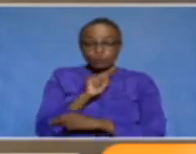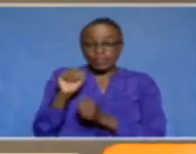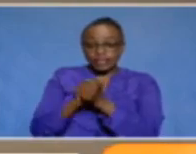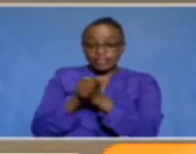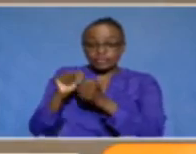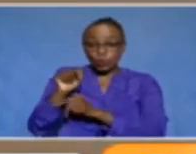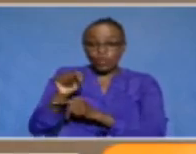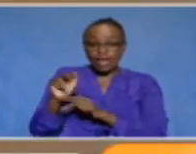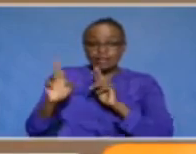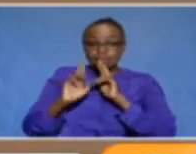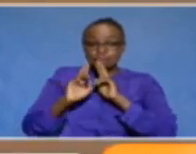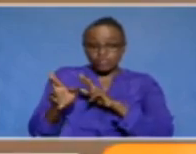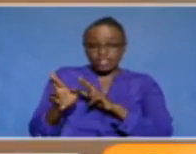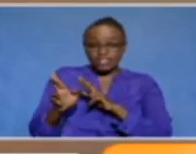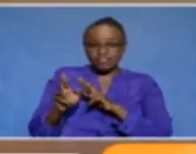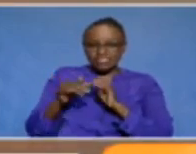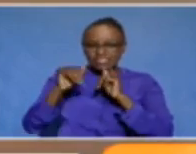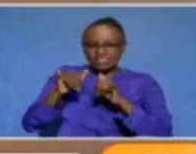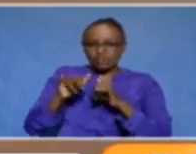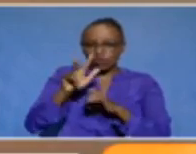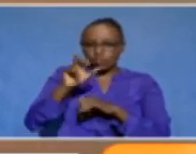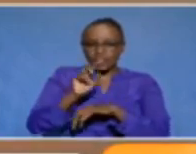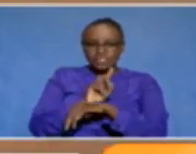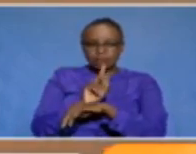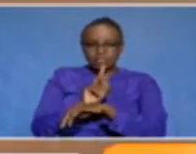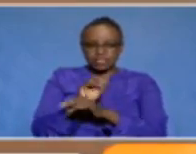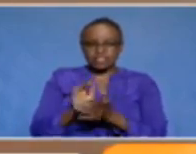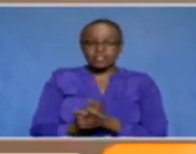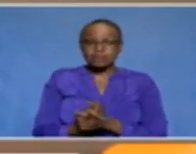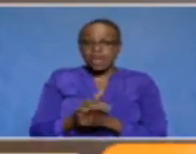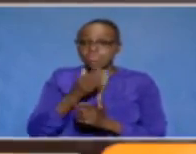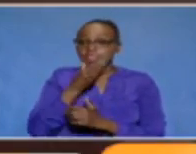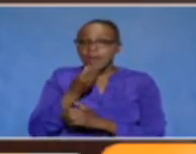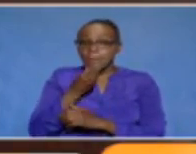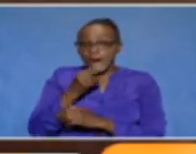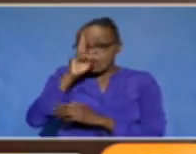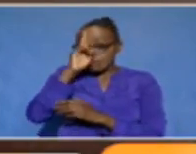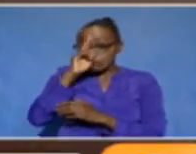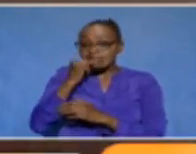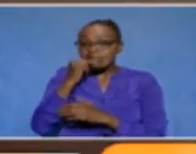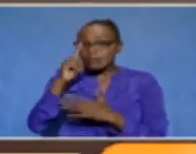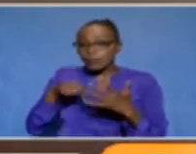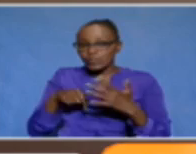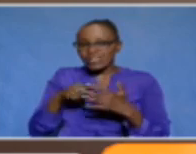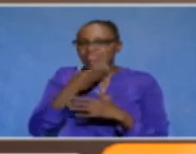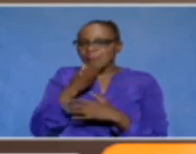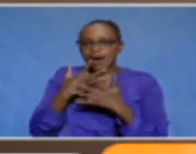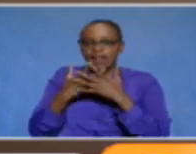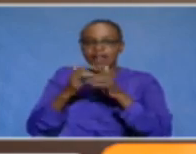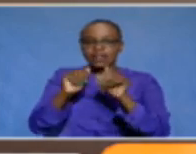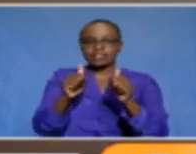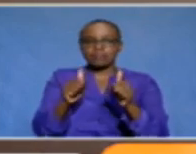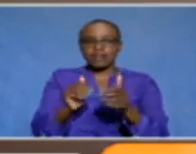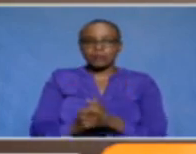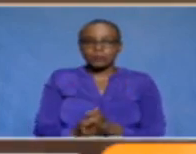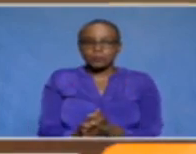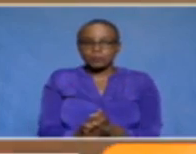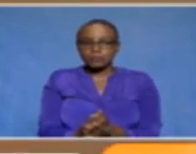destruction reportedly lasted for 30 minutes. The man, police say, is yet to be arrested.